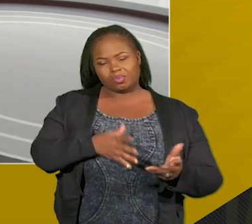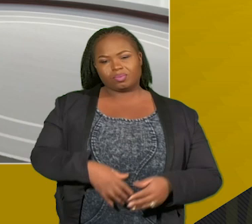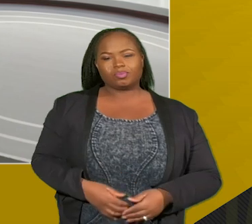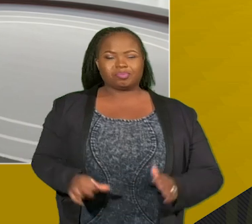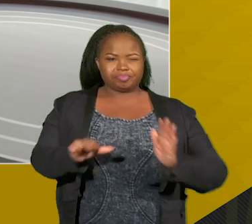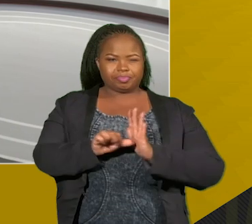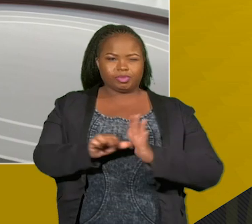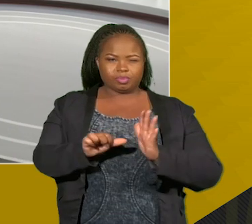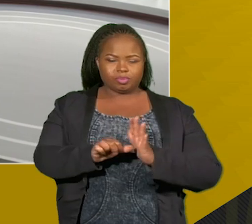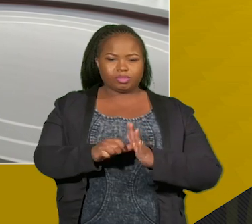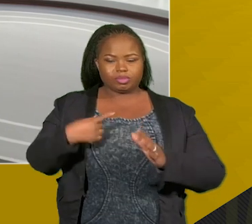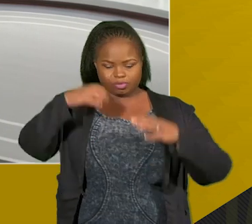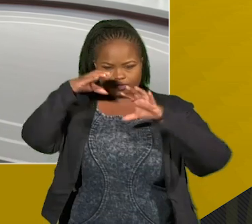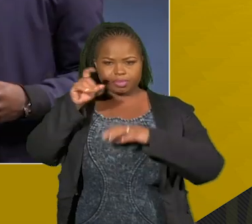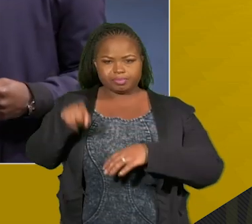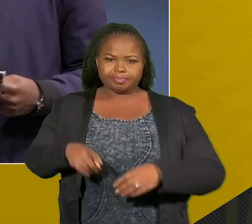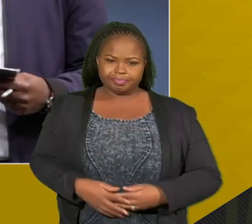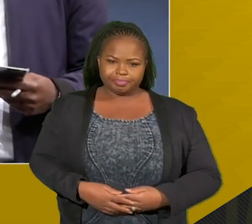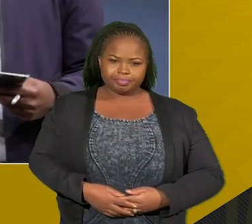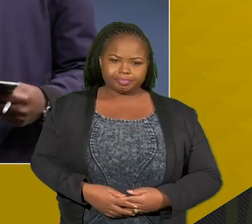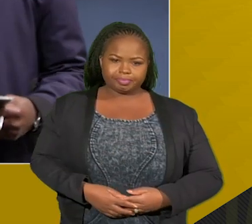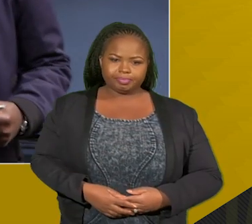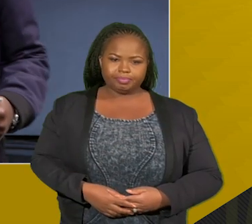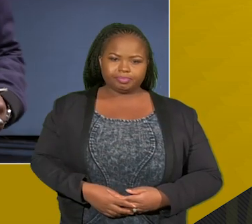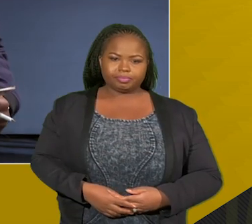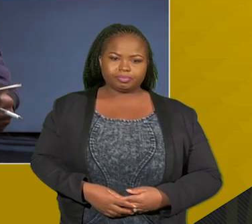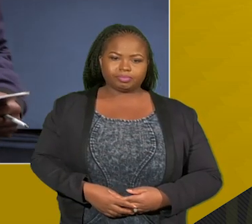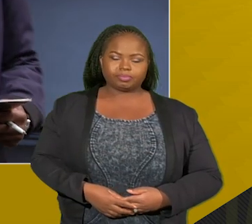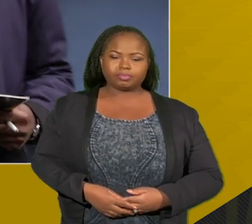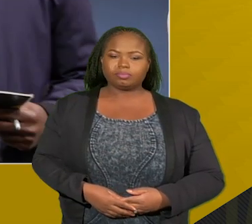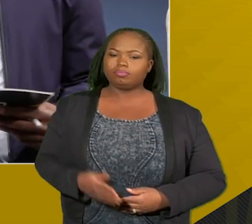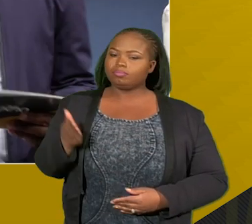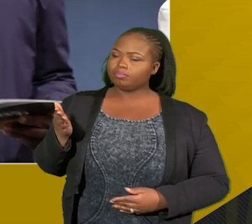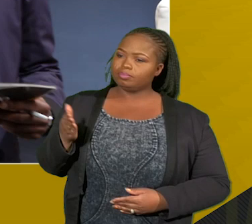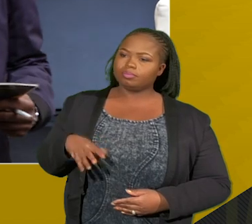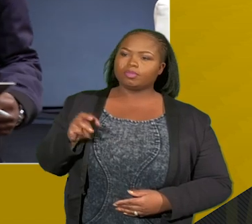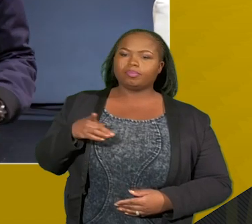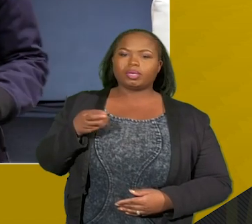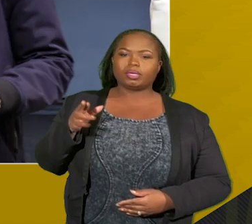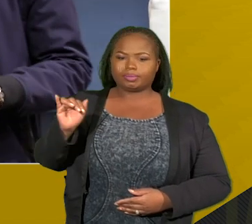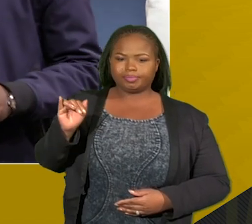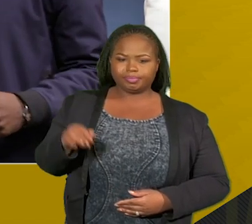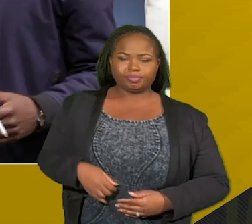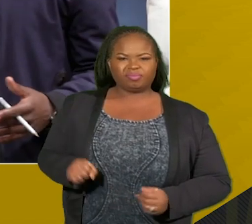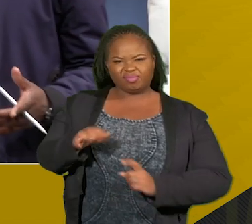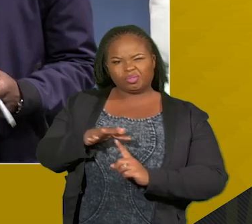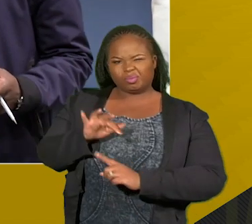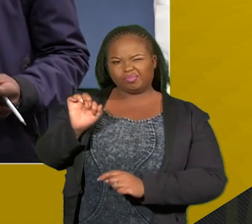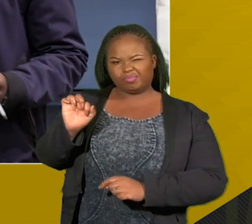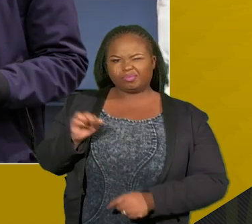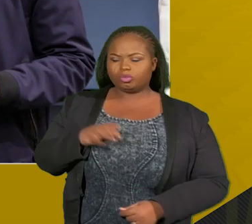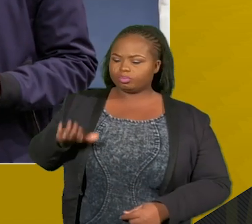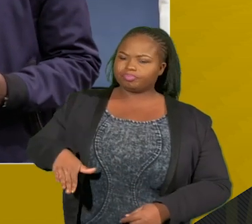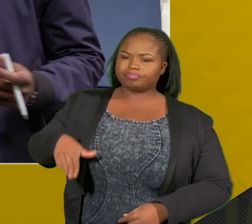very important ukuthi sifocus on that. Angizela kubaba uMkhari as well. Mr. Mkhari, when a situation yakho, you grew up